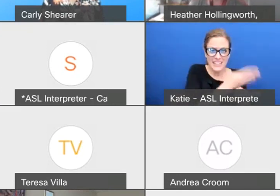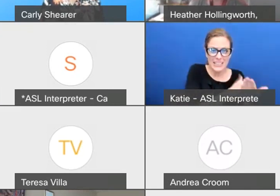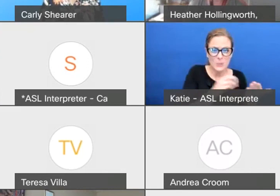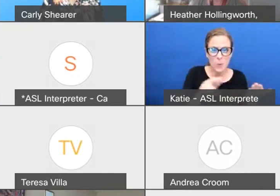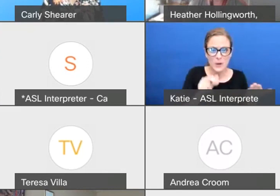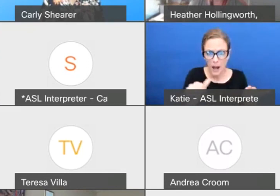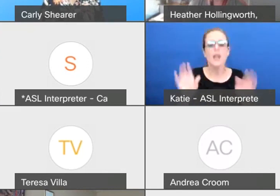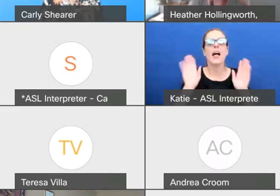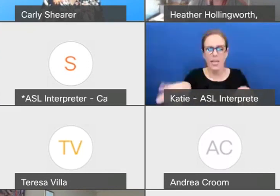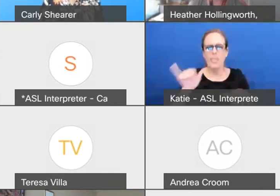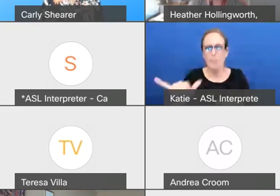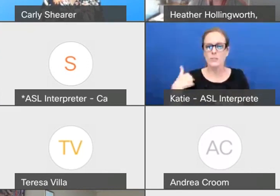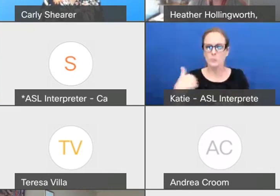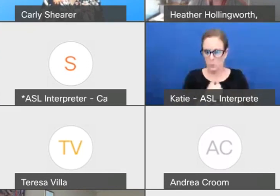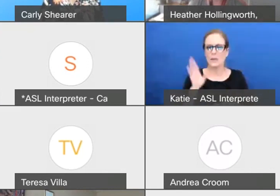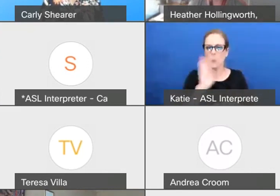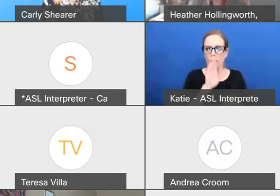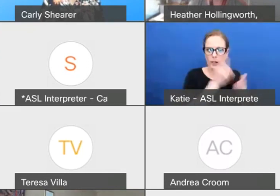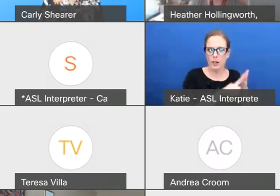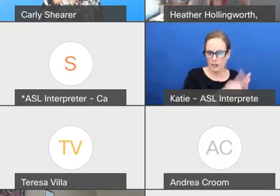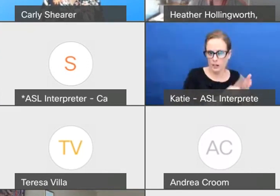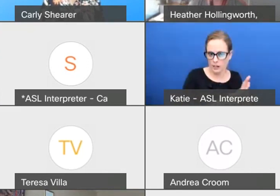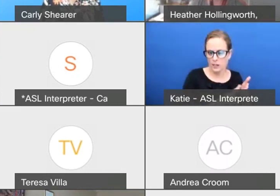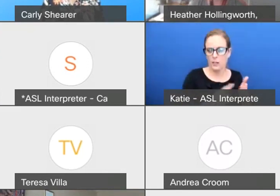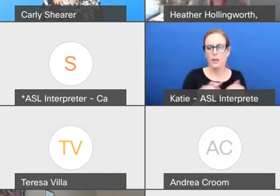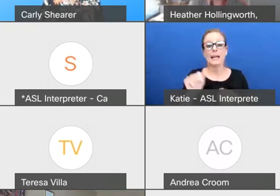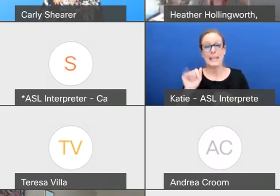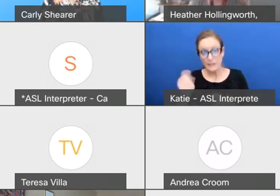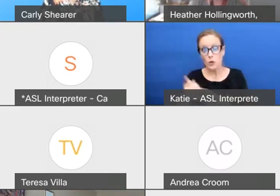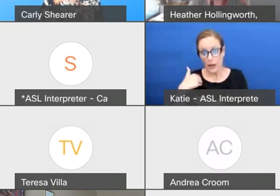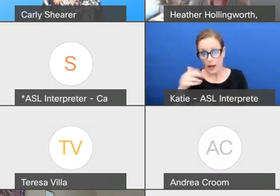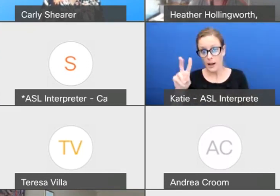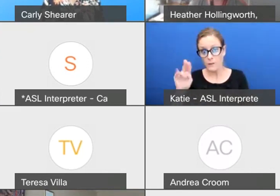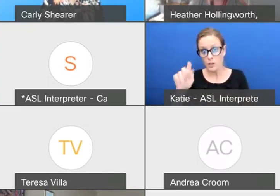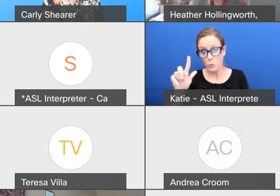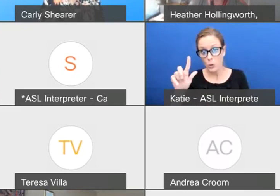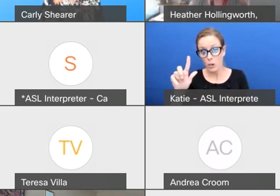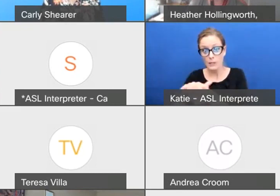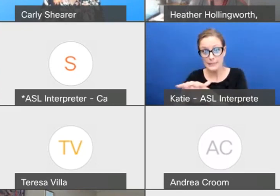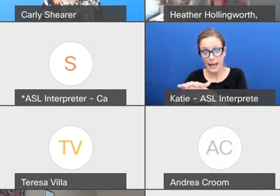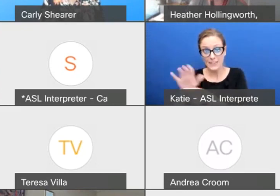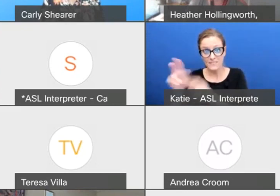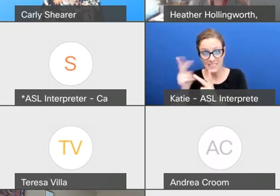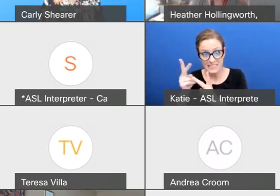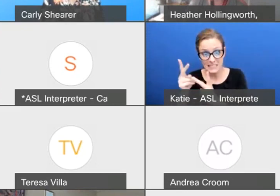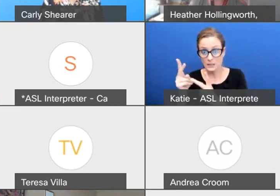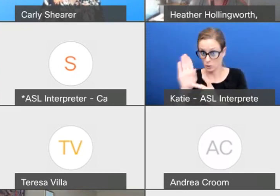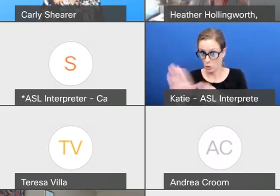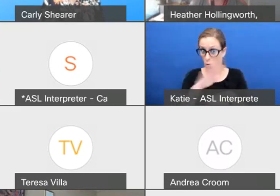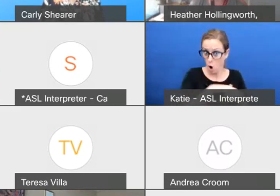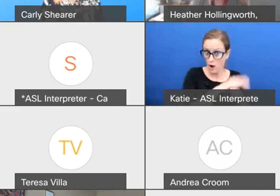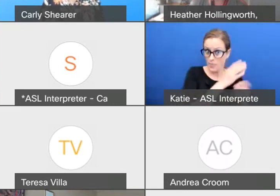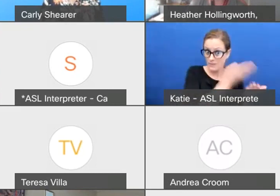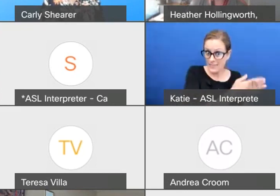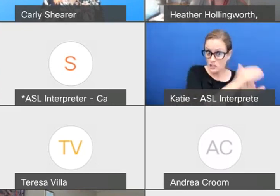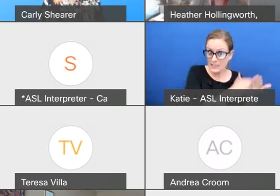had a virtual site visit, whether or not you are on the validation list and whether or not you're going to require